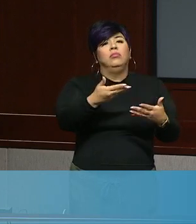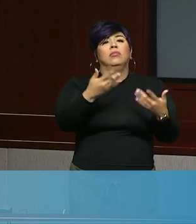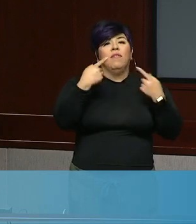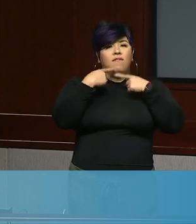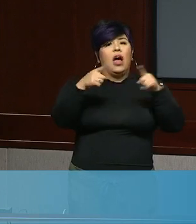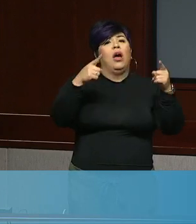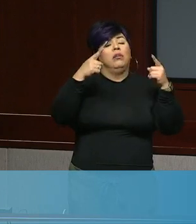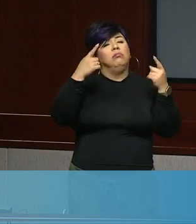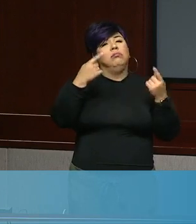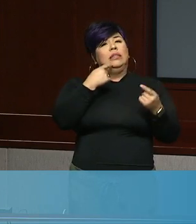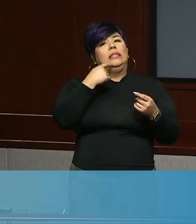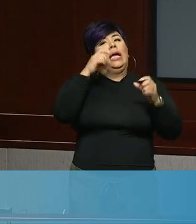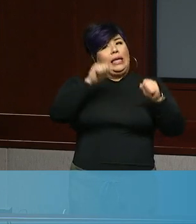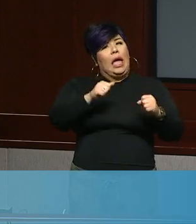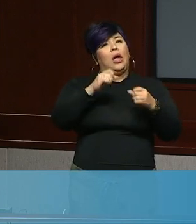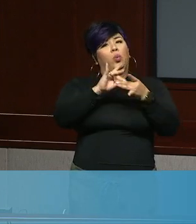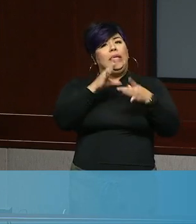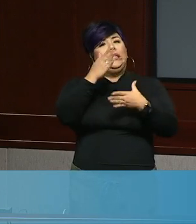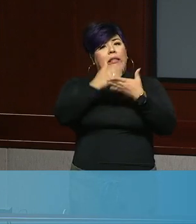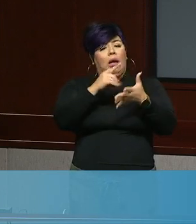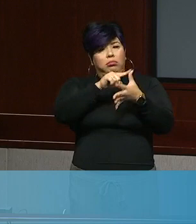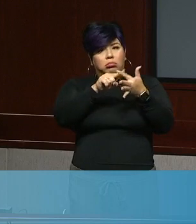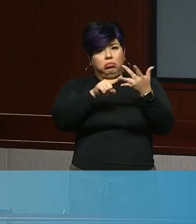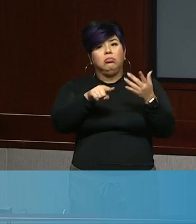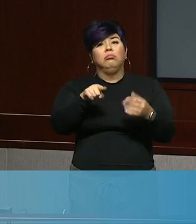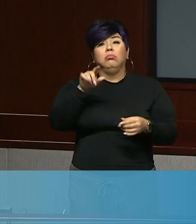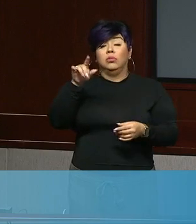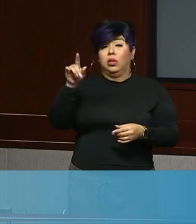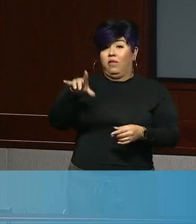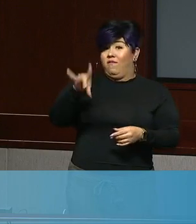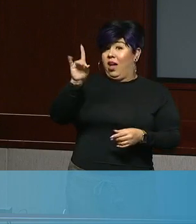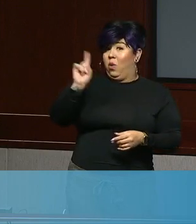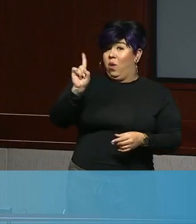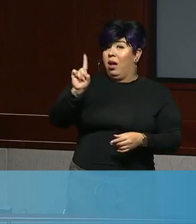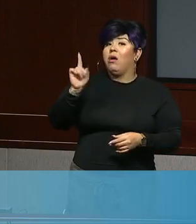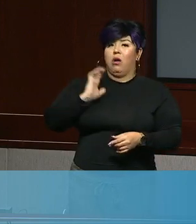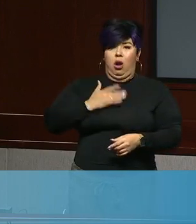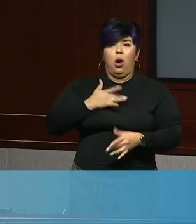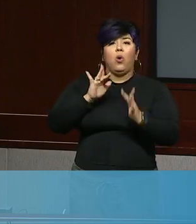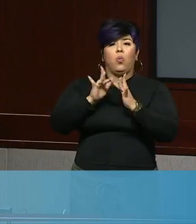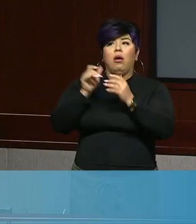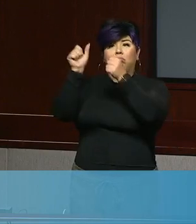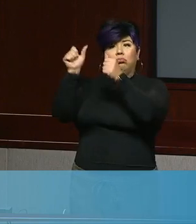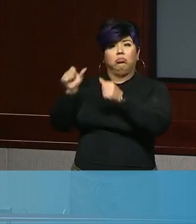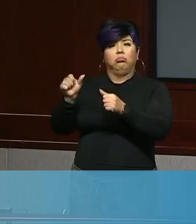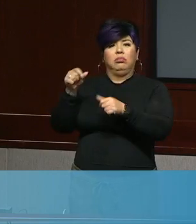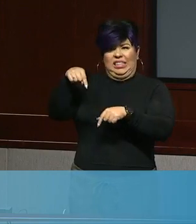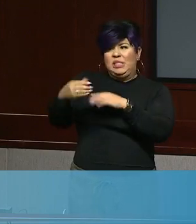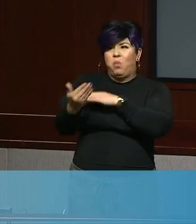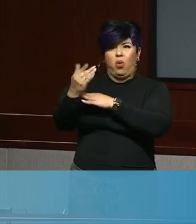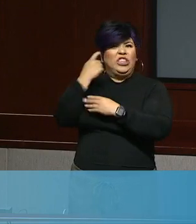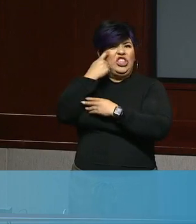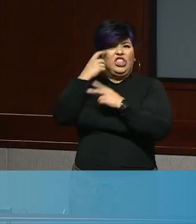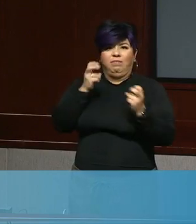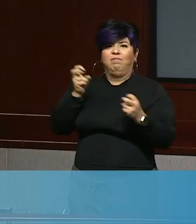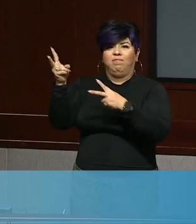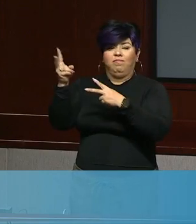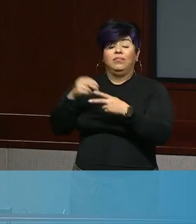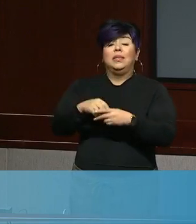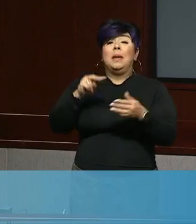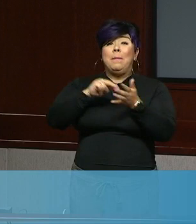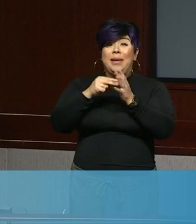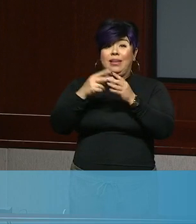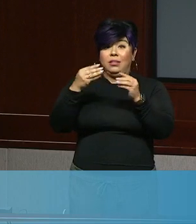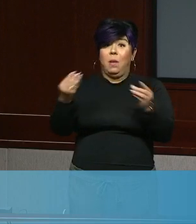release of the information you can find on our dashboard as of this morning. The additional demographic data now